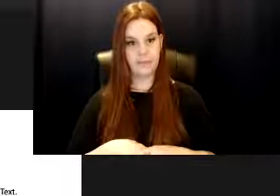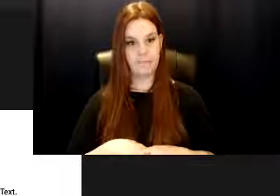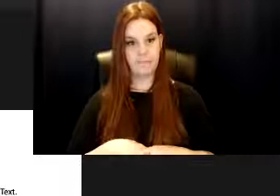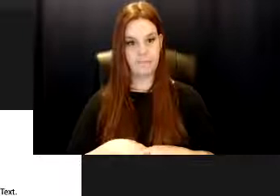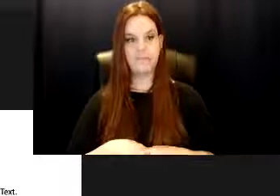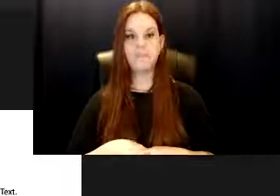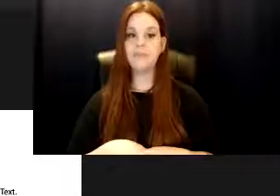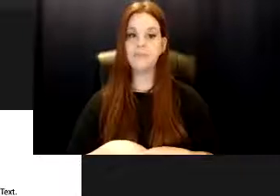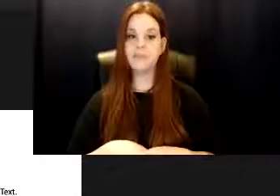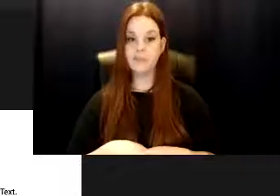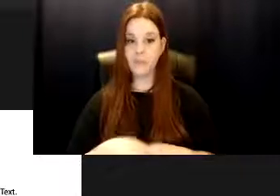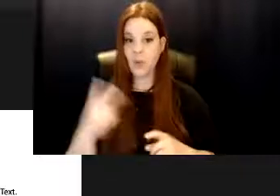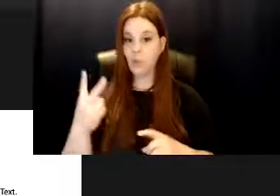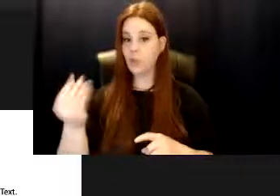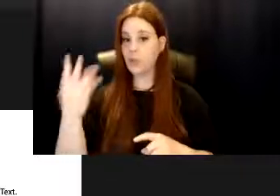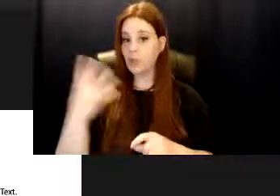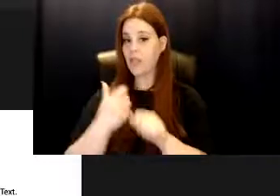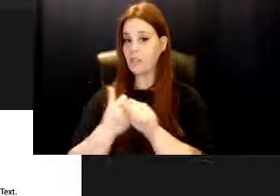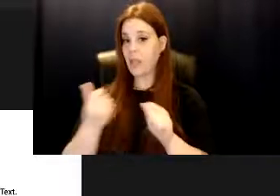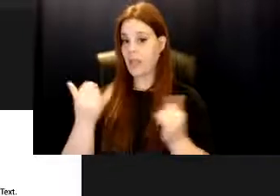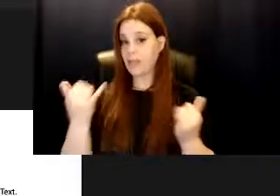So we're 2 slides behind now.